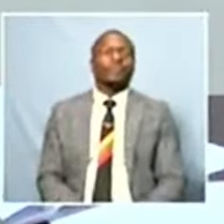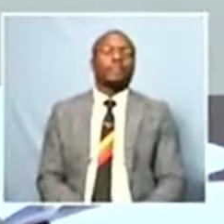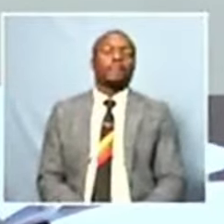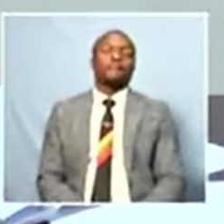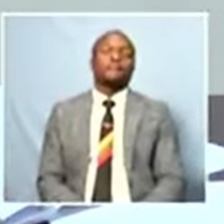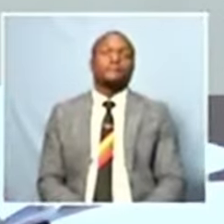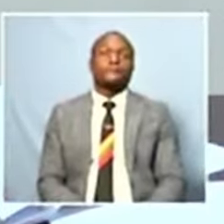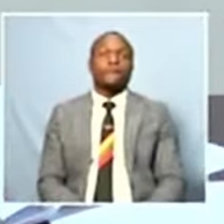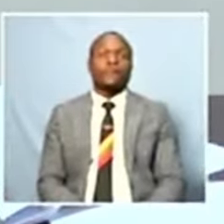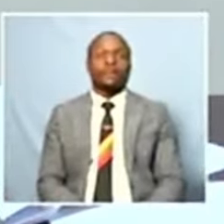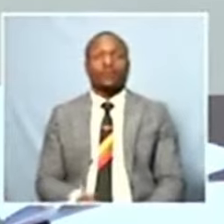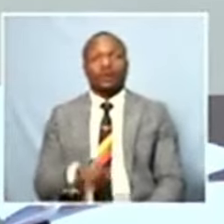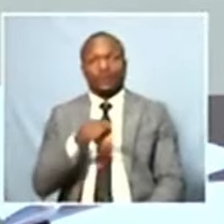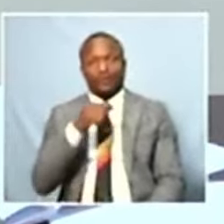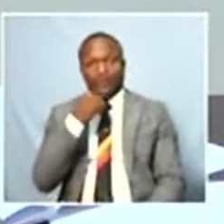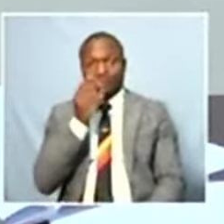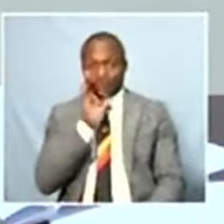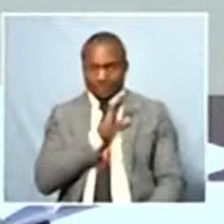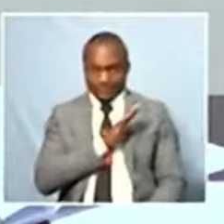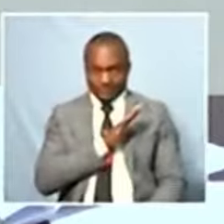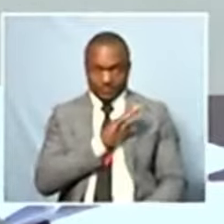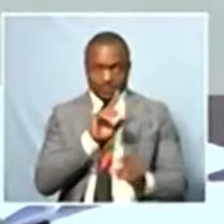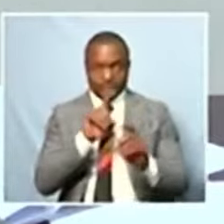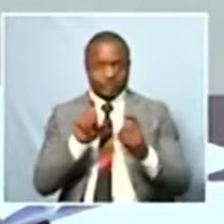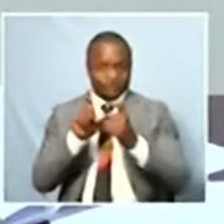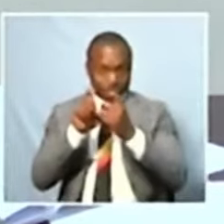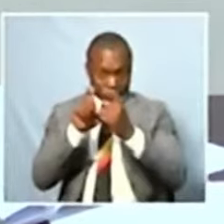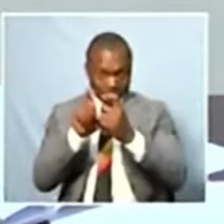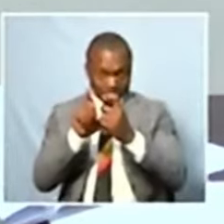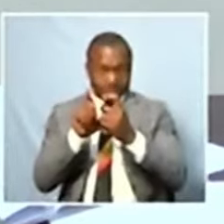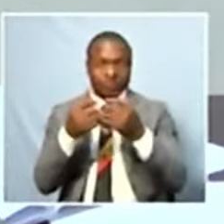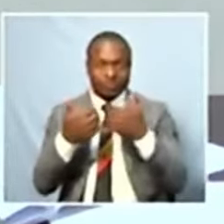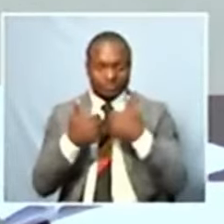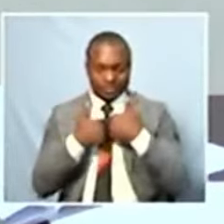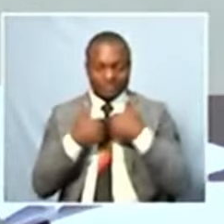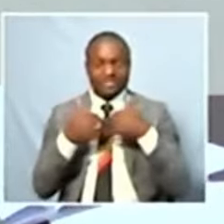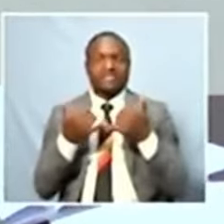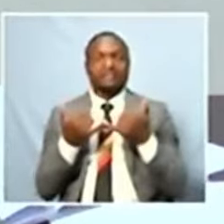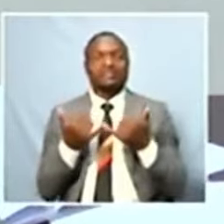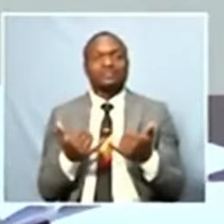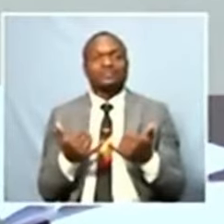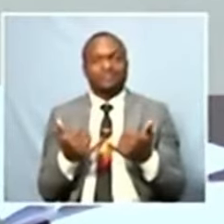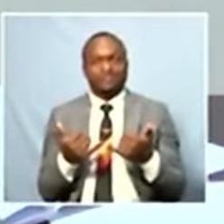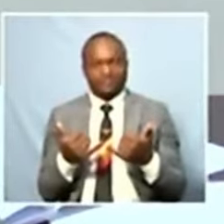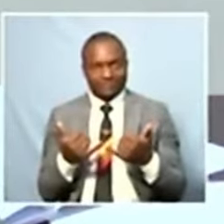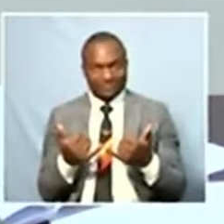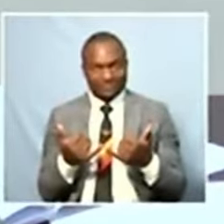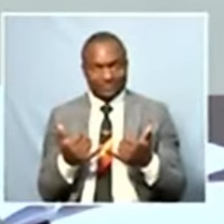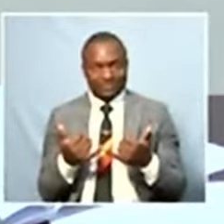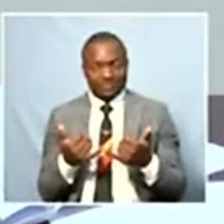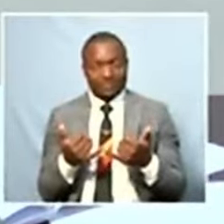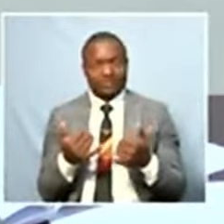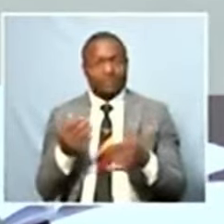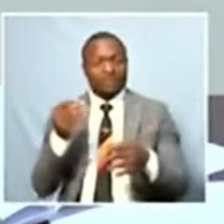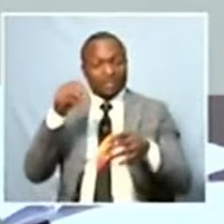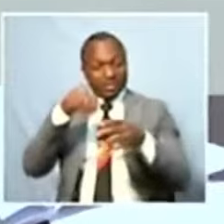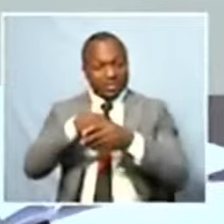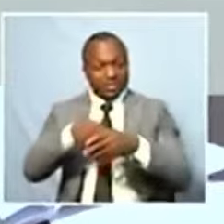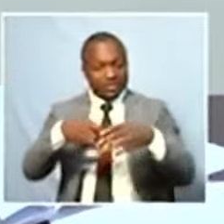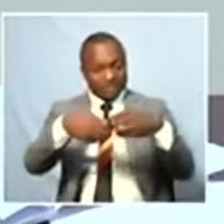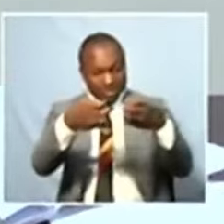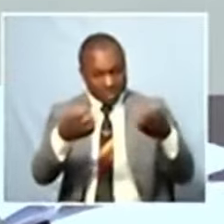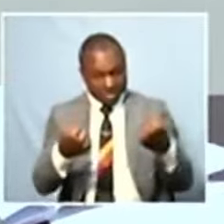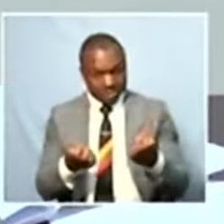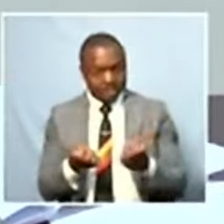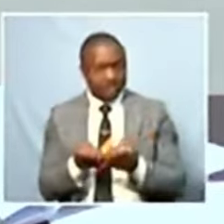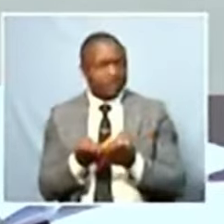Like we stated earlier on, the challenge we have at the moment is that we are in an environment where we are still